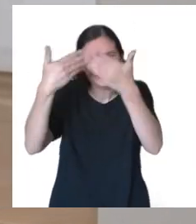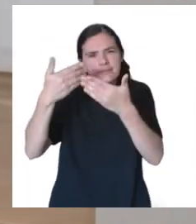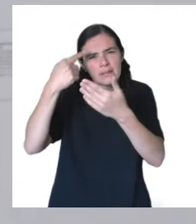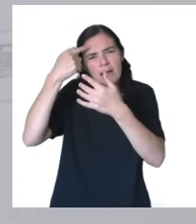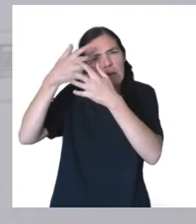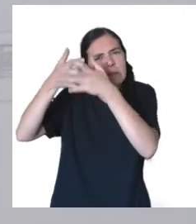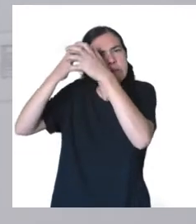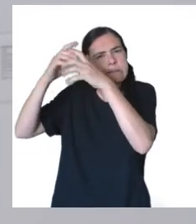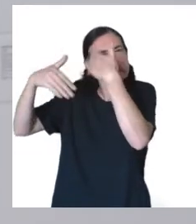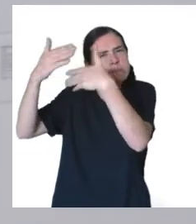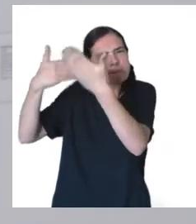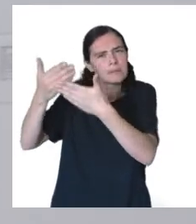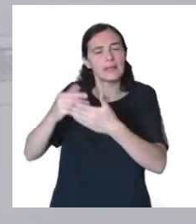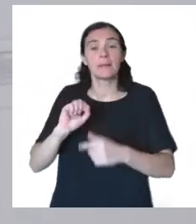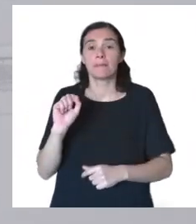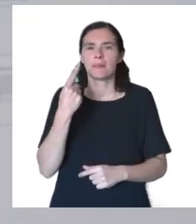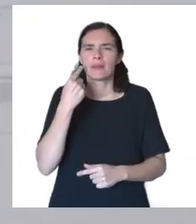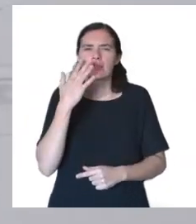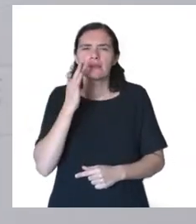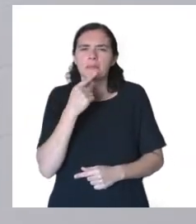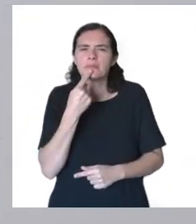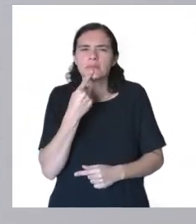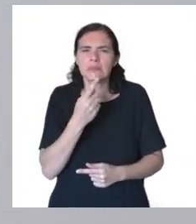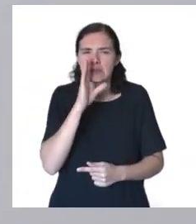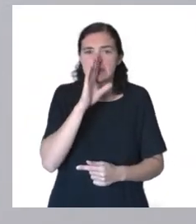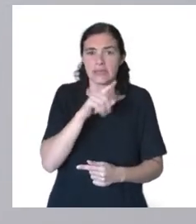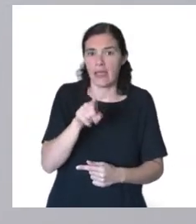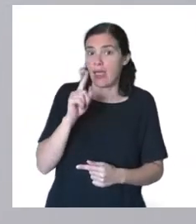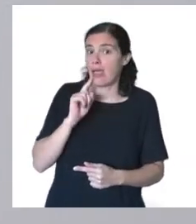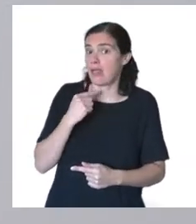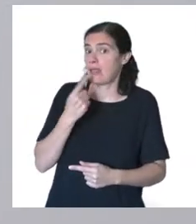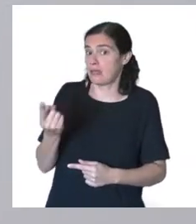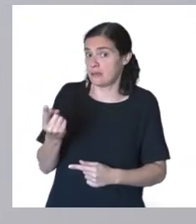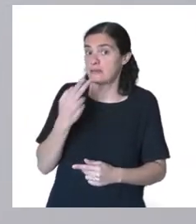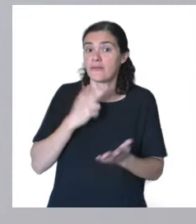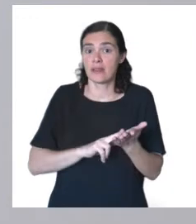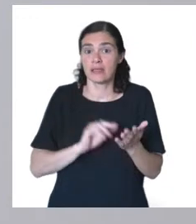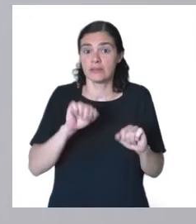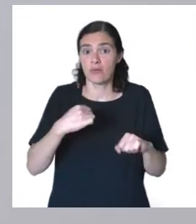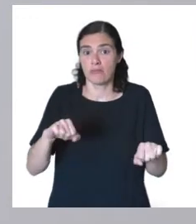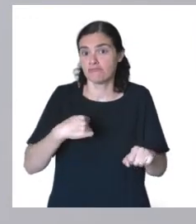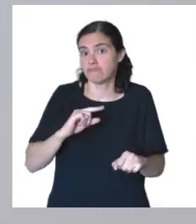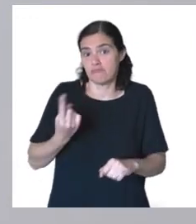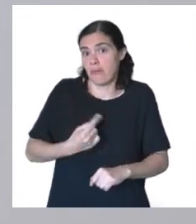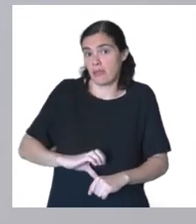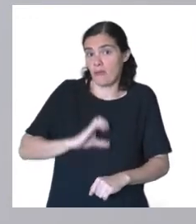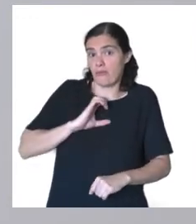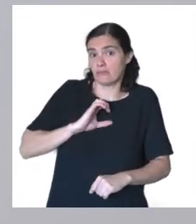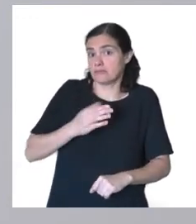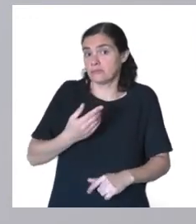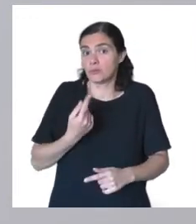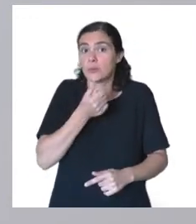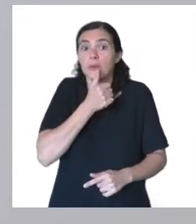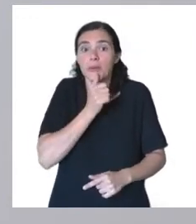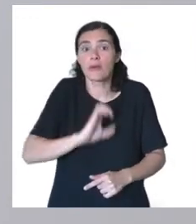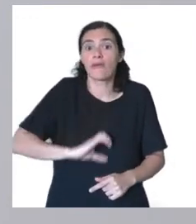at work. You have to first try to figure out whether or not she's telling the truth. You have to trust it. You have